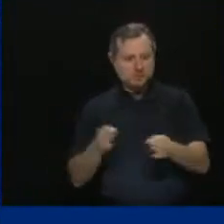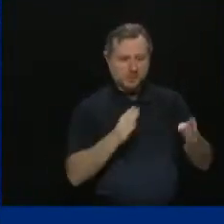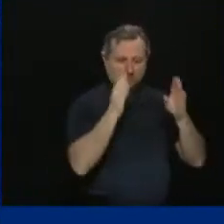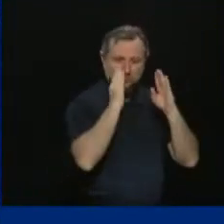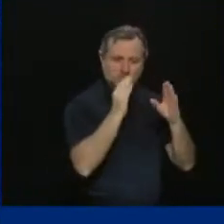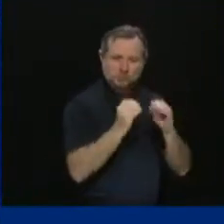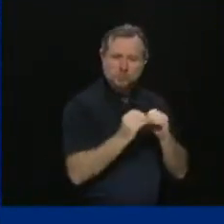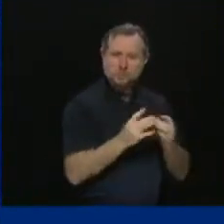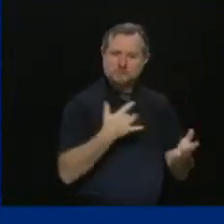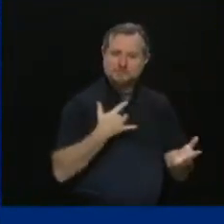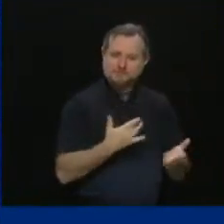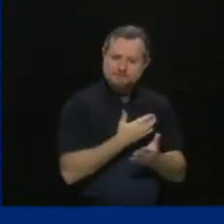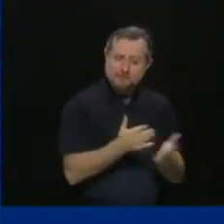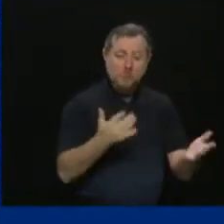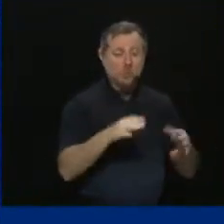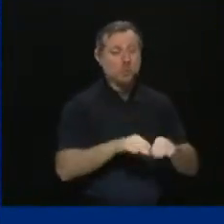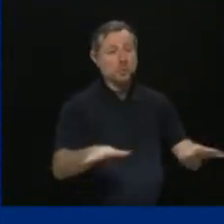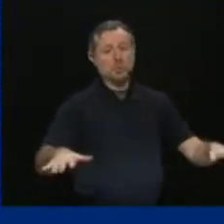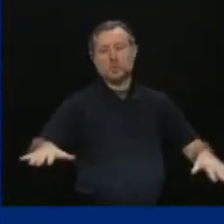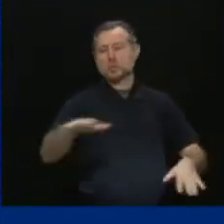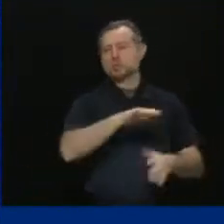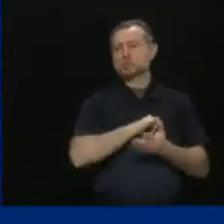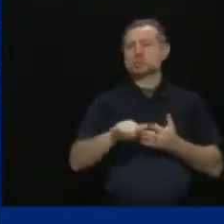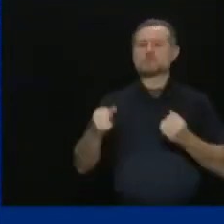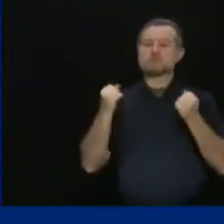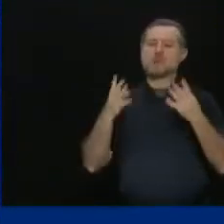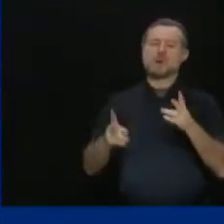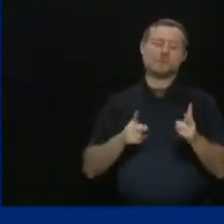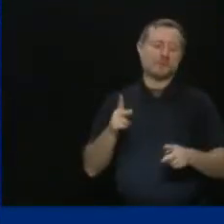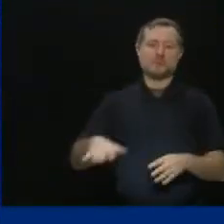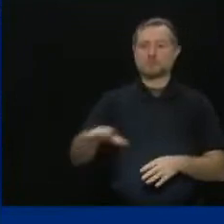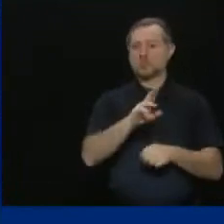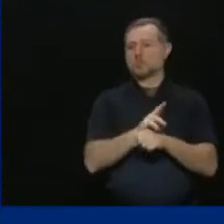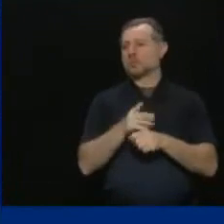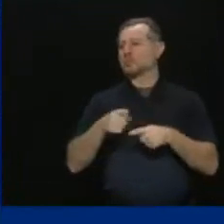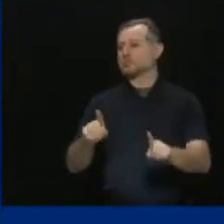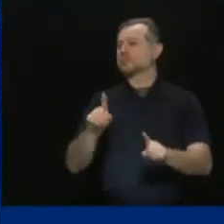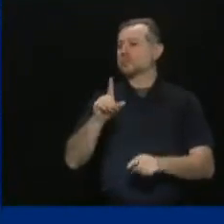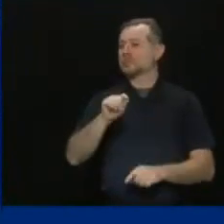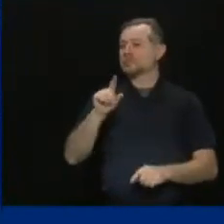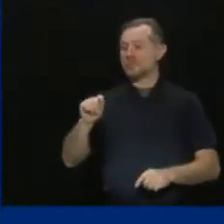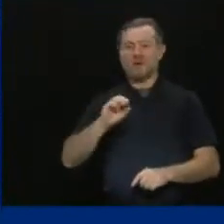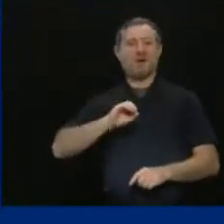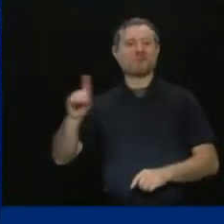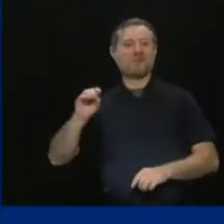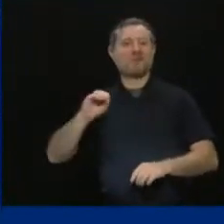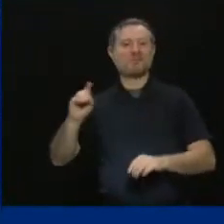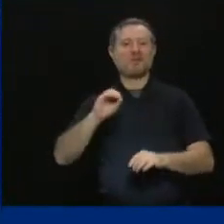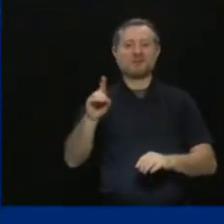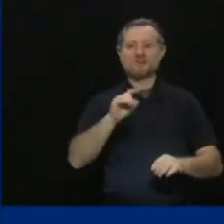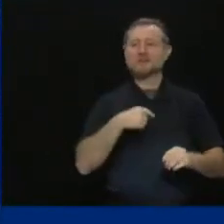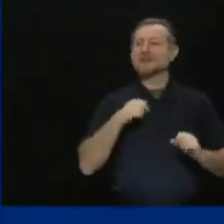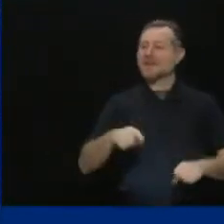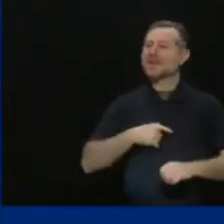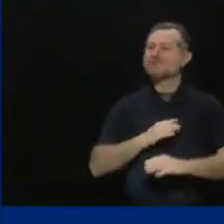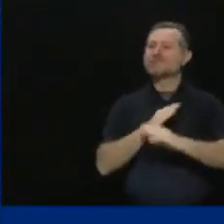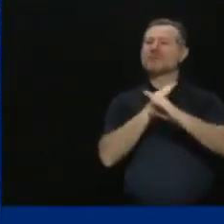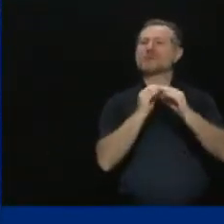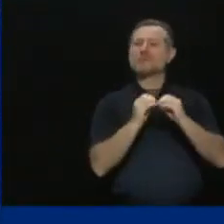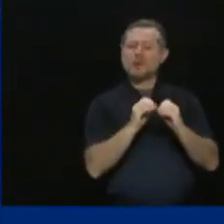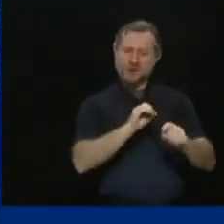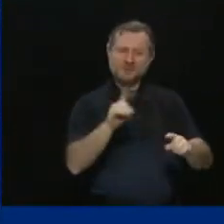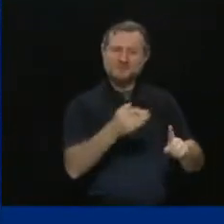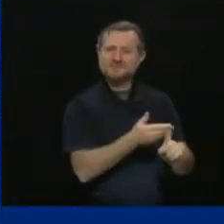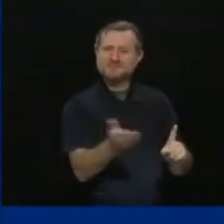New York State, and we lost a record number of people to preventable overdose in 2020. That